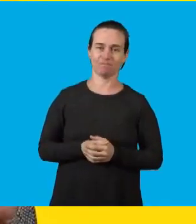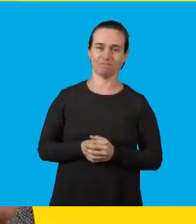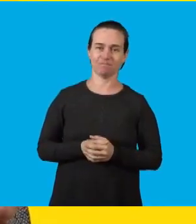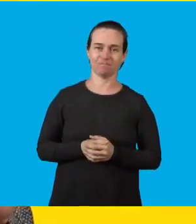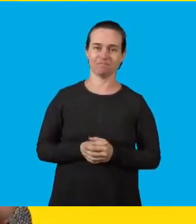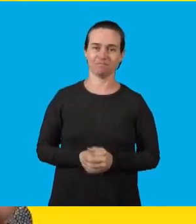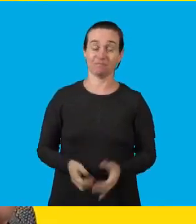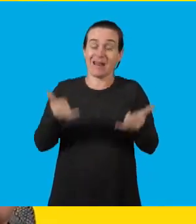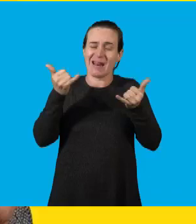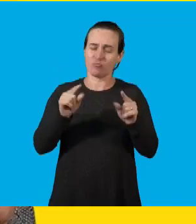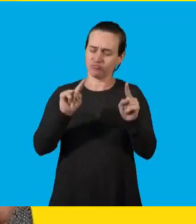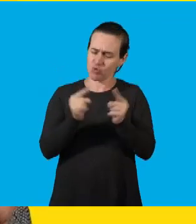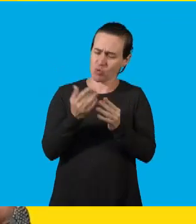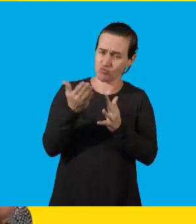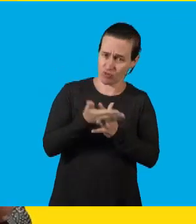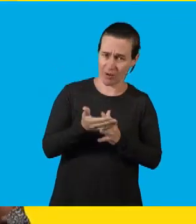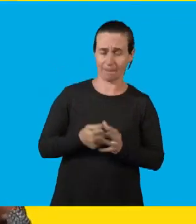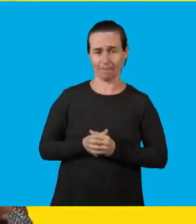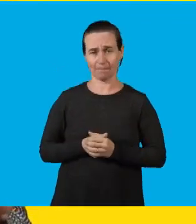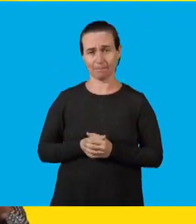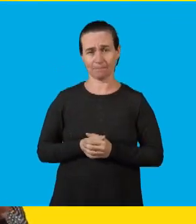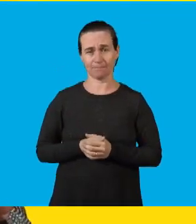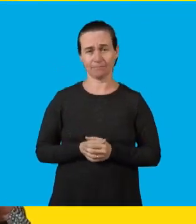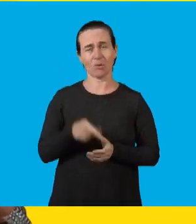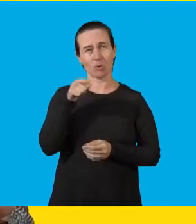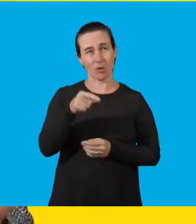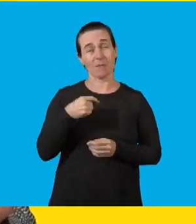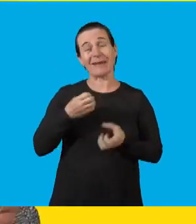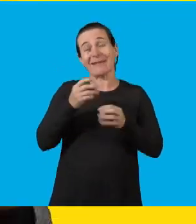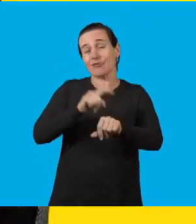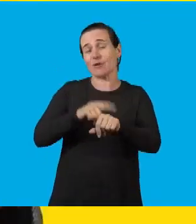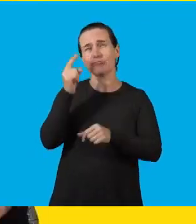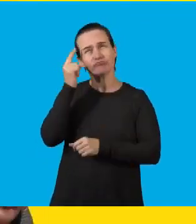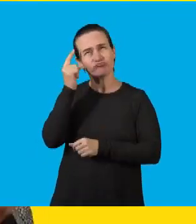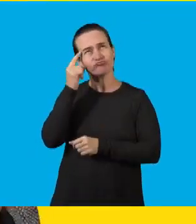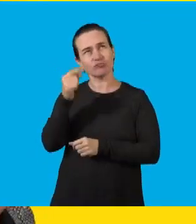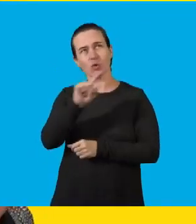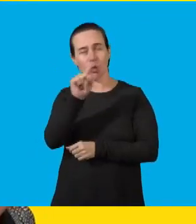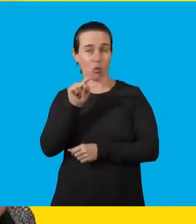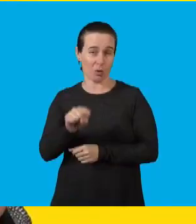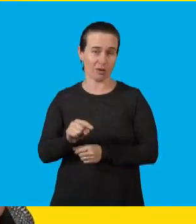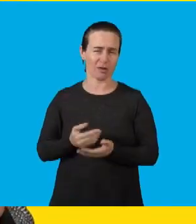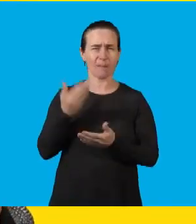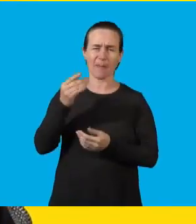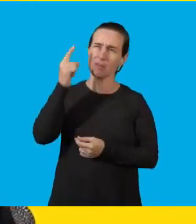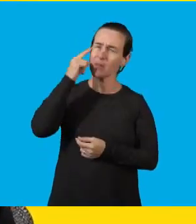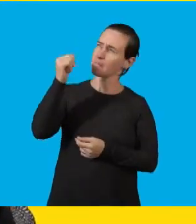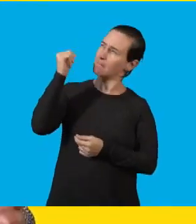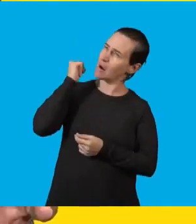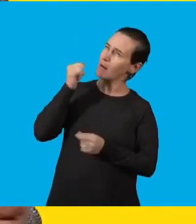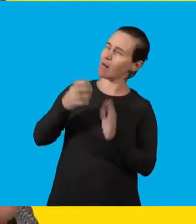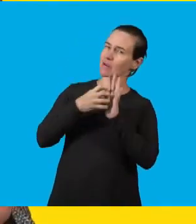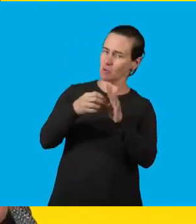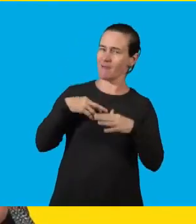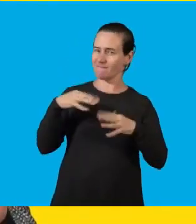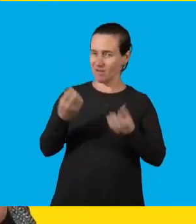So we are now going to go for a very short commercial break while you think about these questions and maybe look back